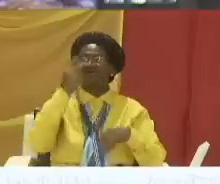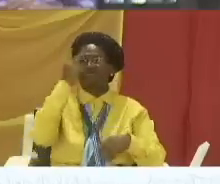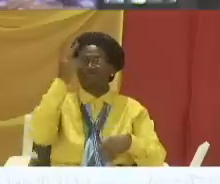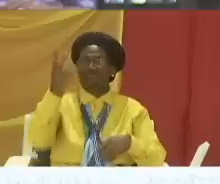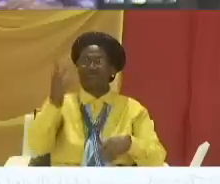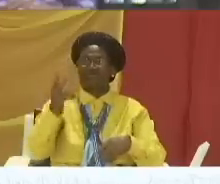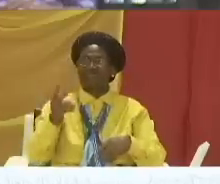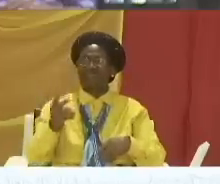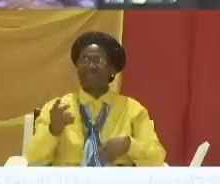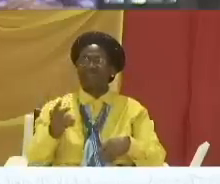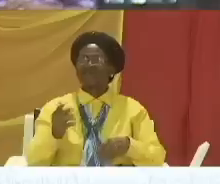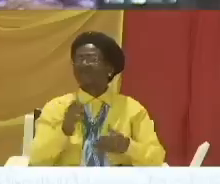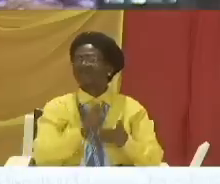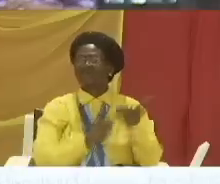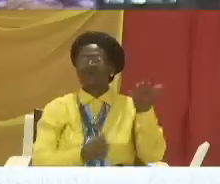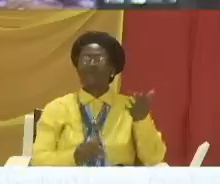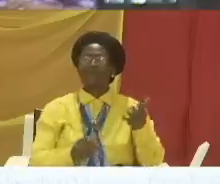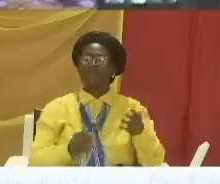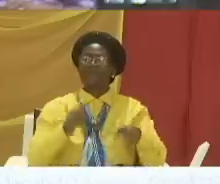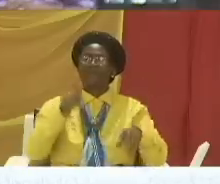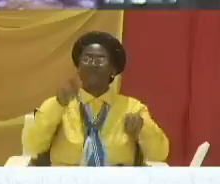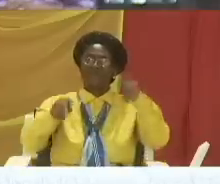quite a few people